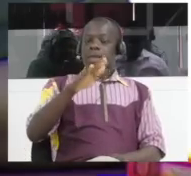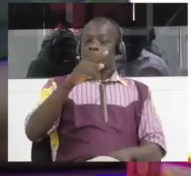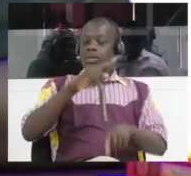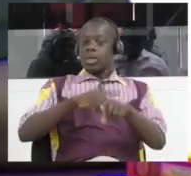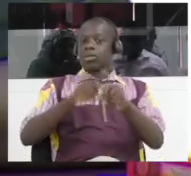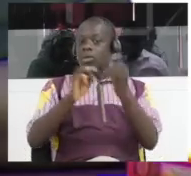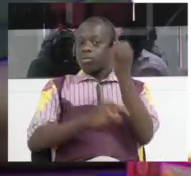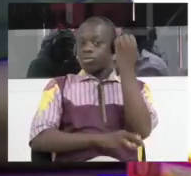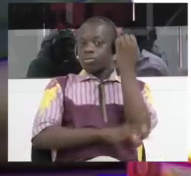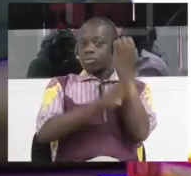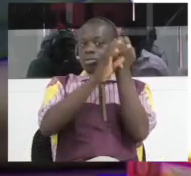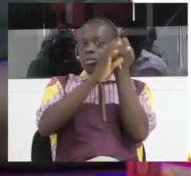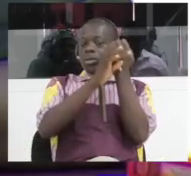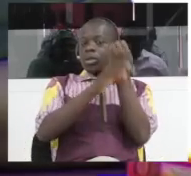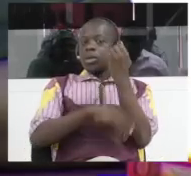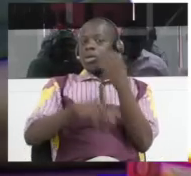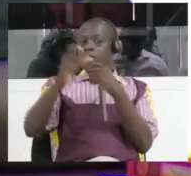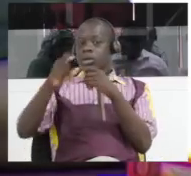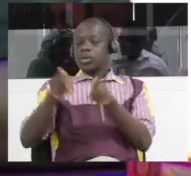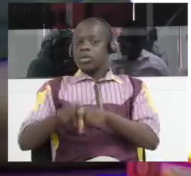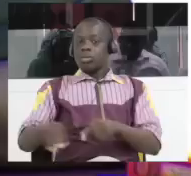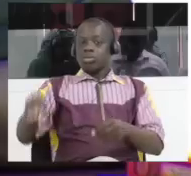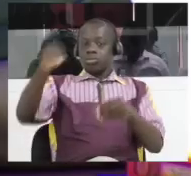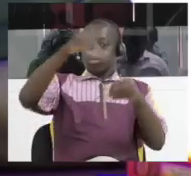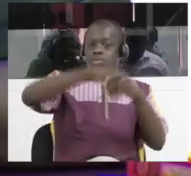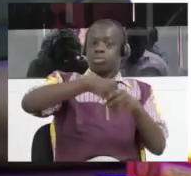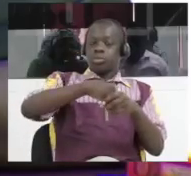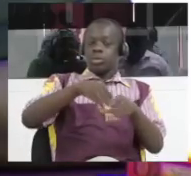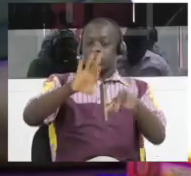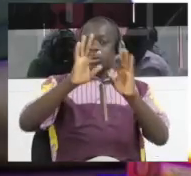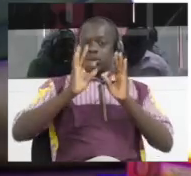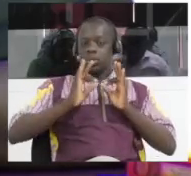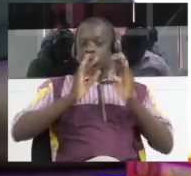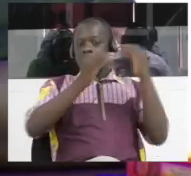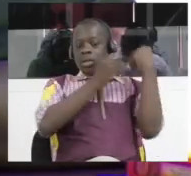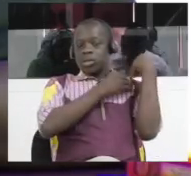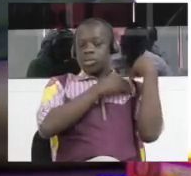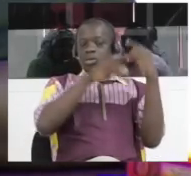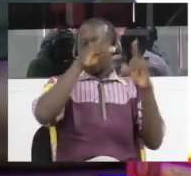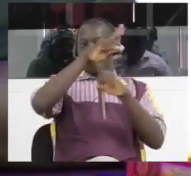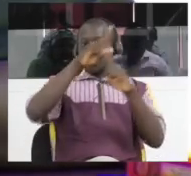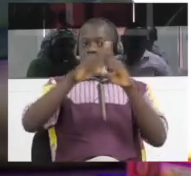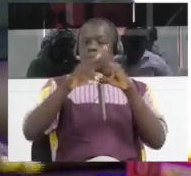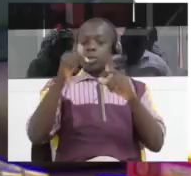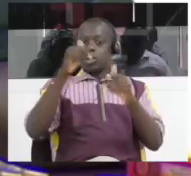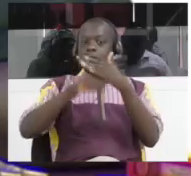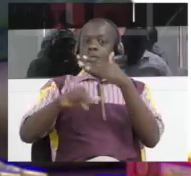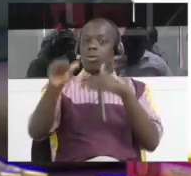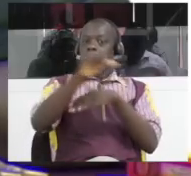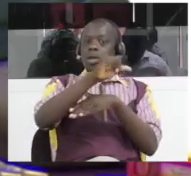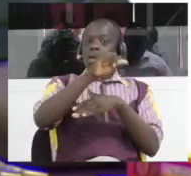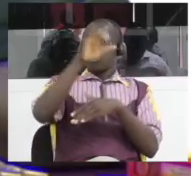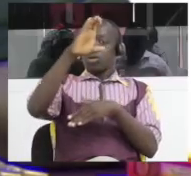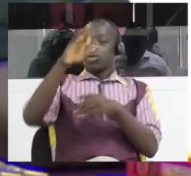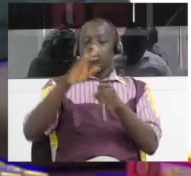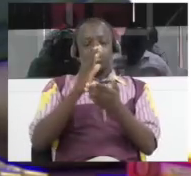know, a foreign party comes to occupy some responsible positions in another